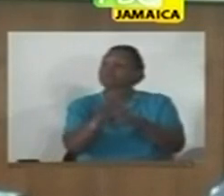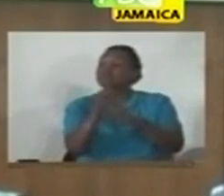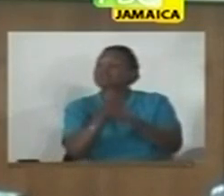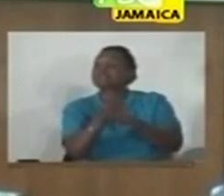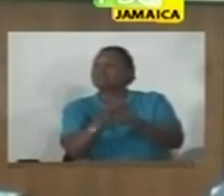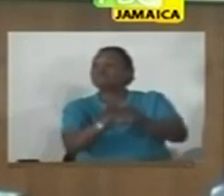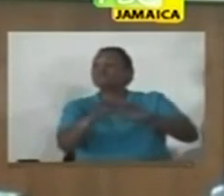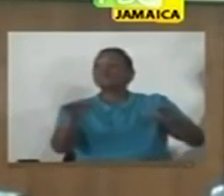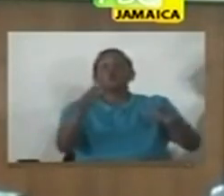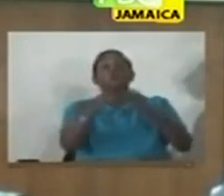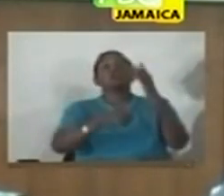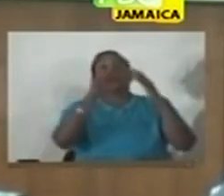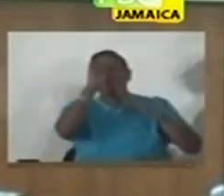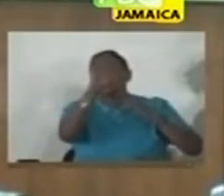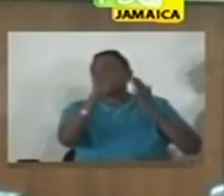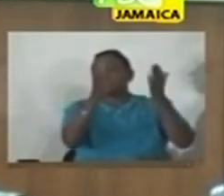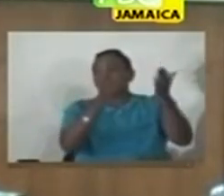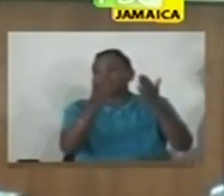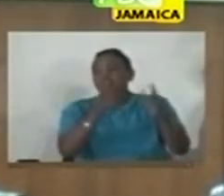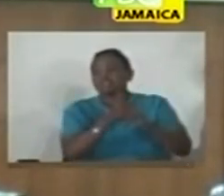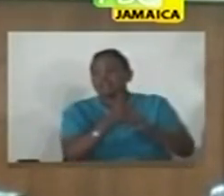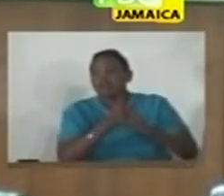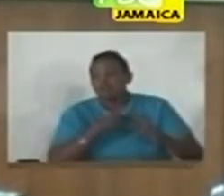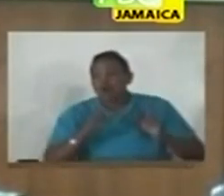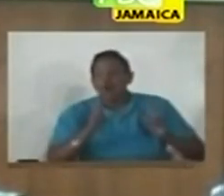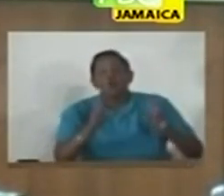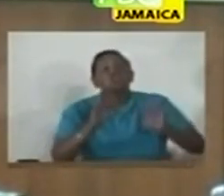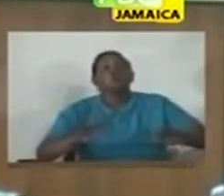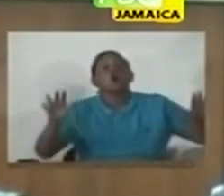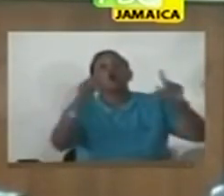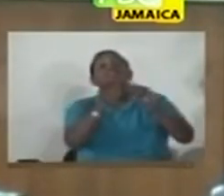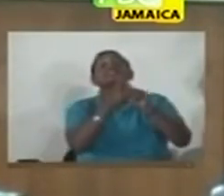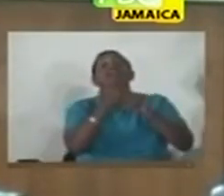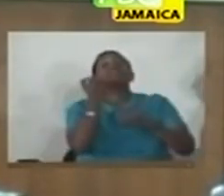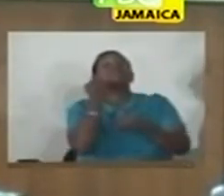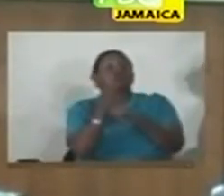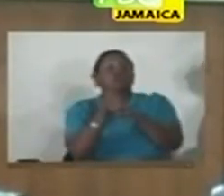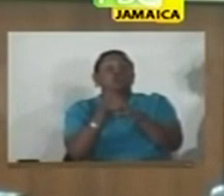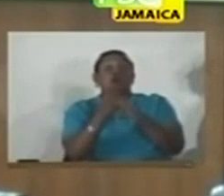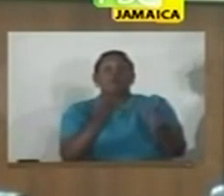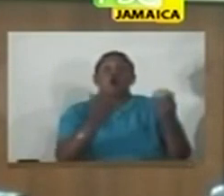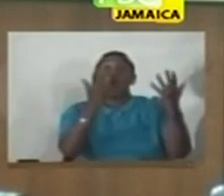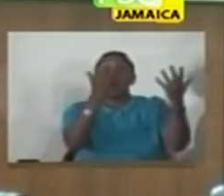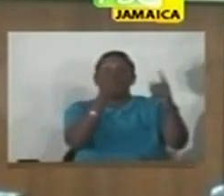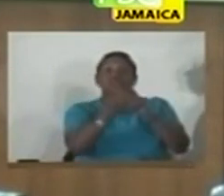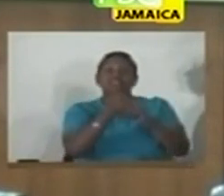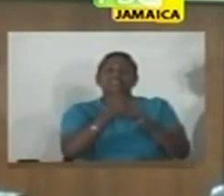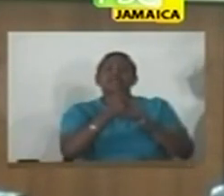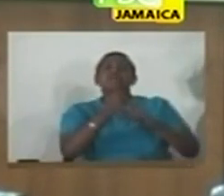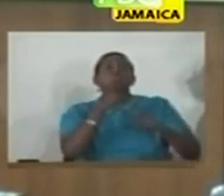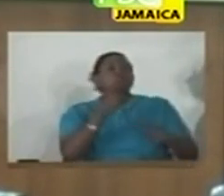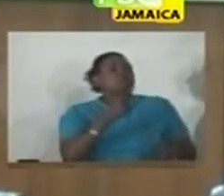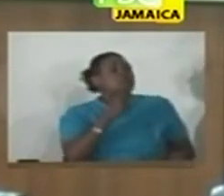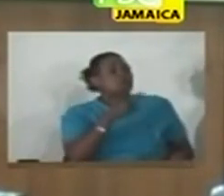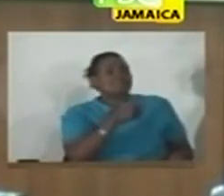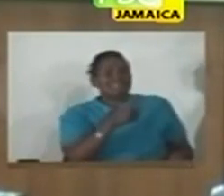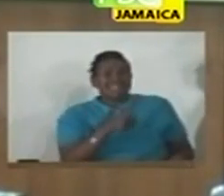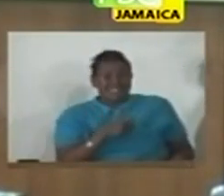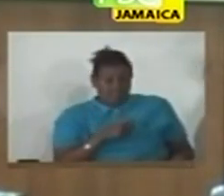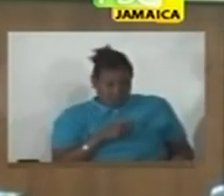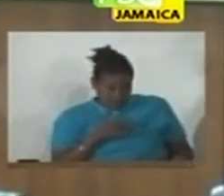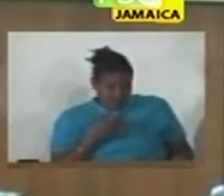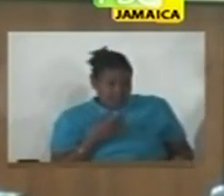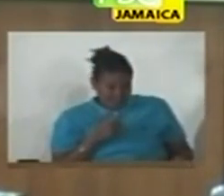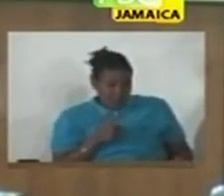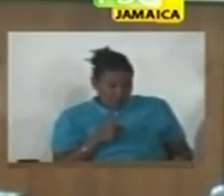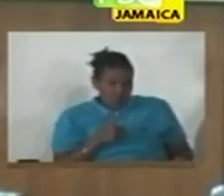not charge for its services. I urge everyone that if a job offer is too good to be true, it